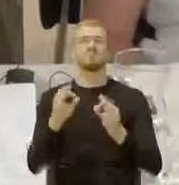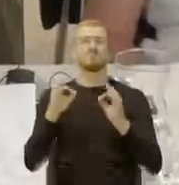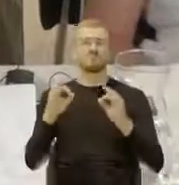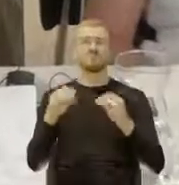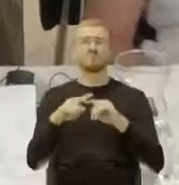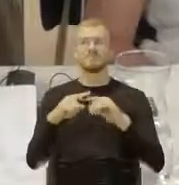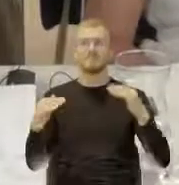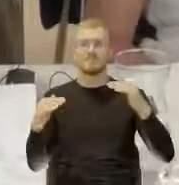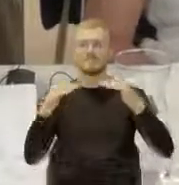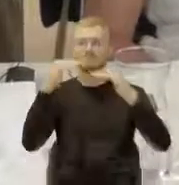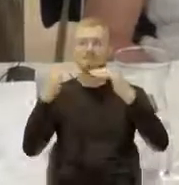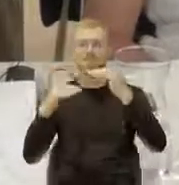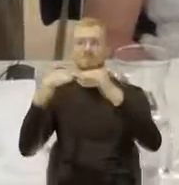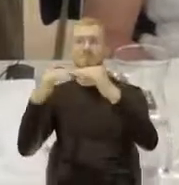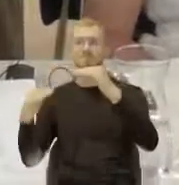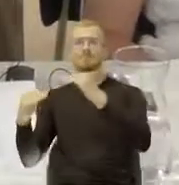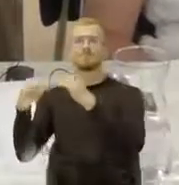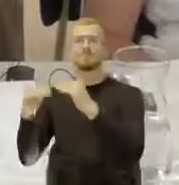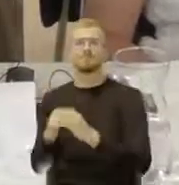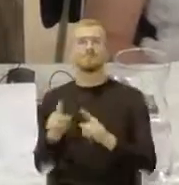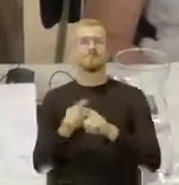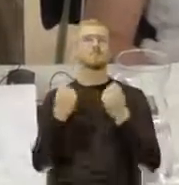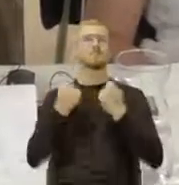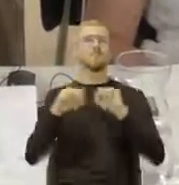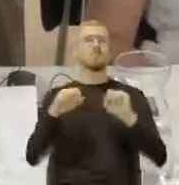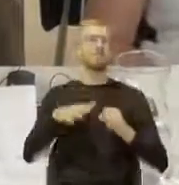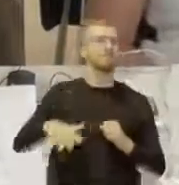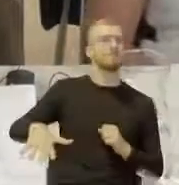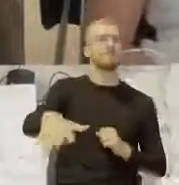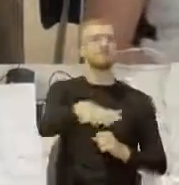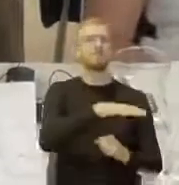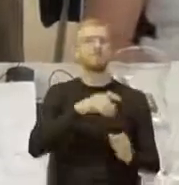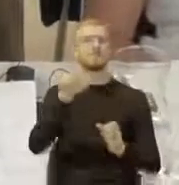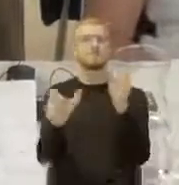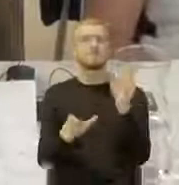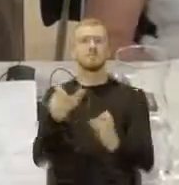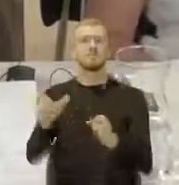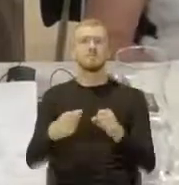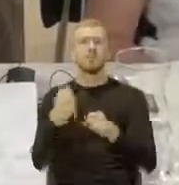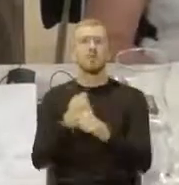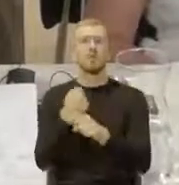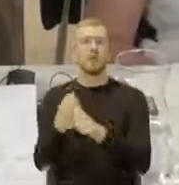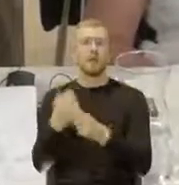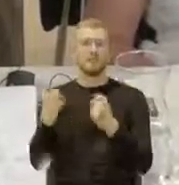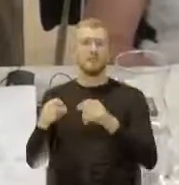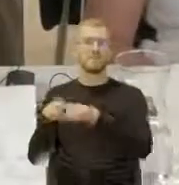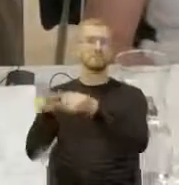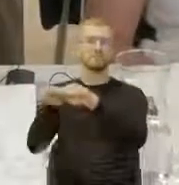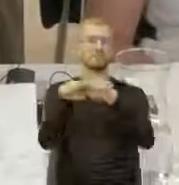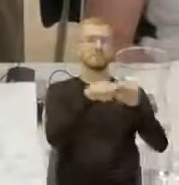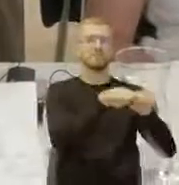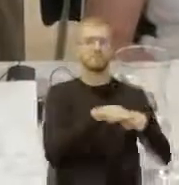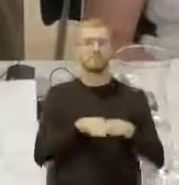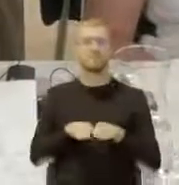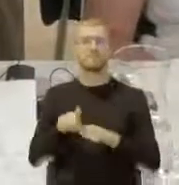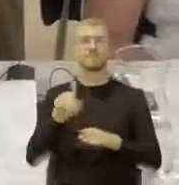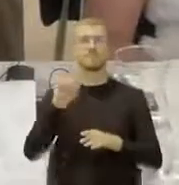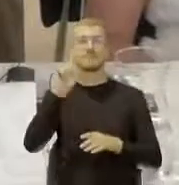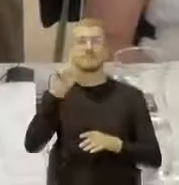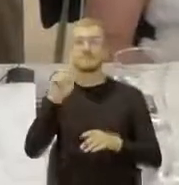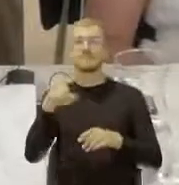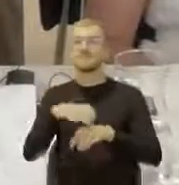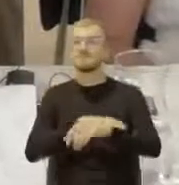both workers and users. But to do that, we can go further. We must work